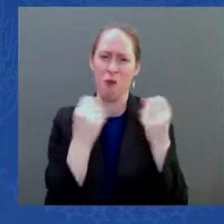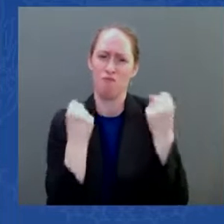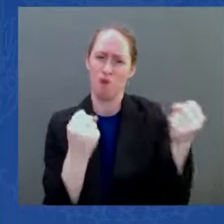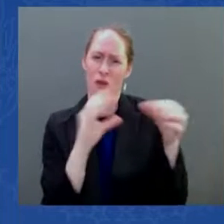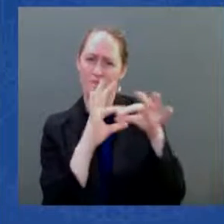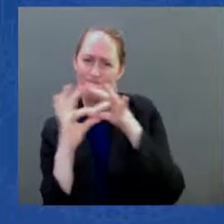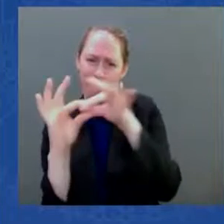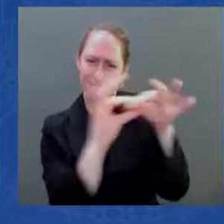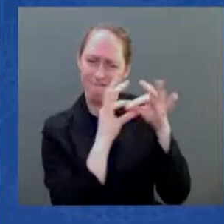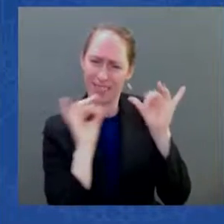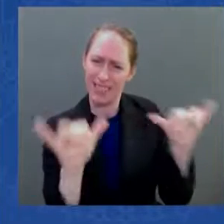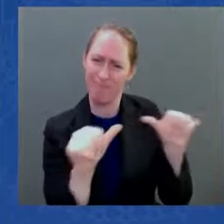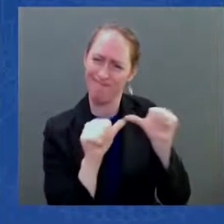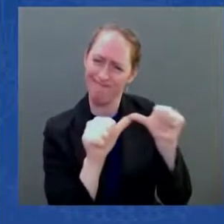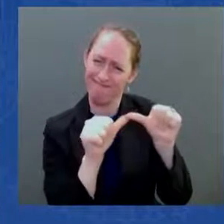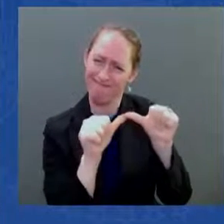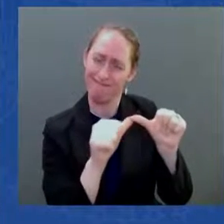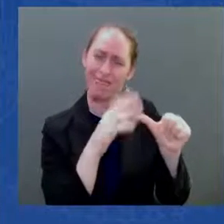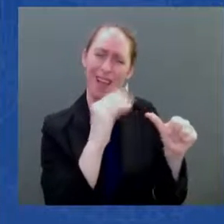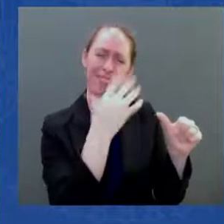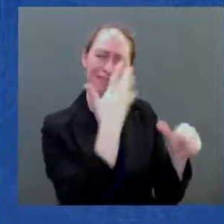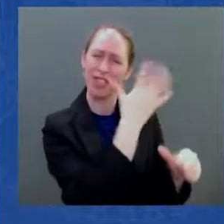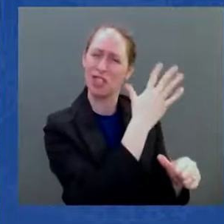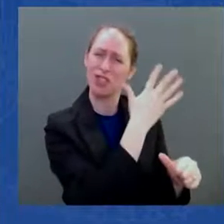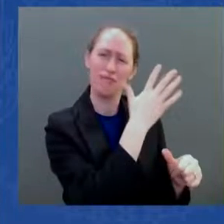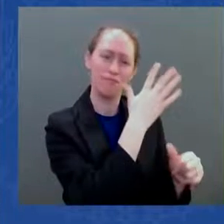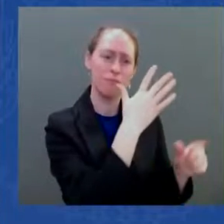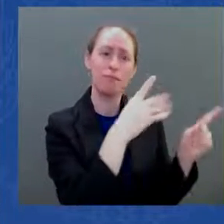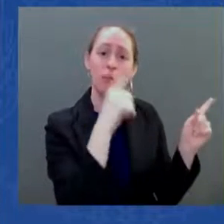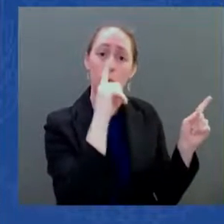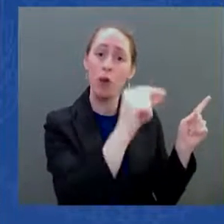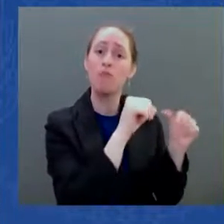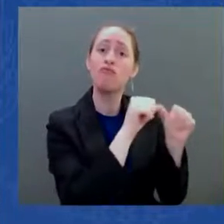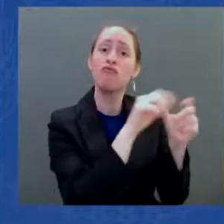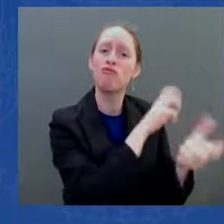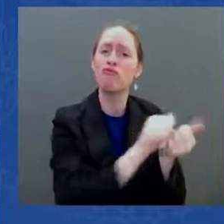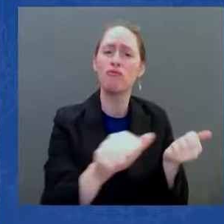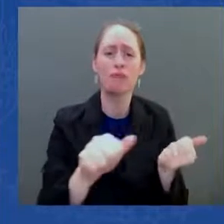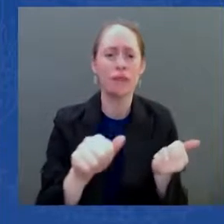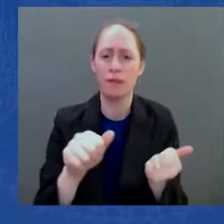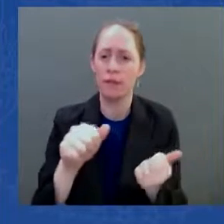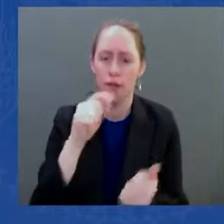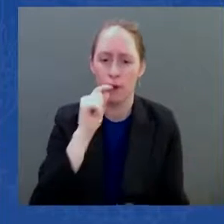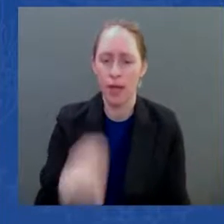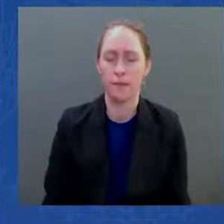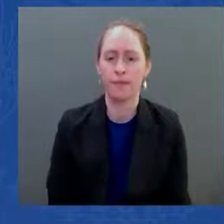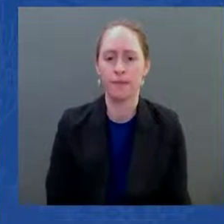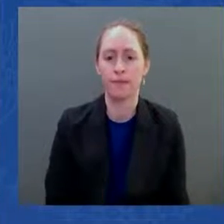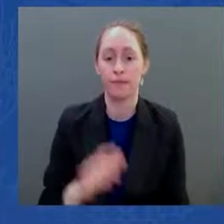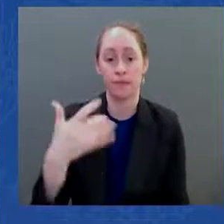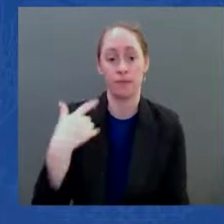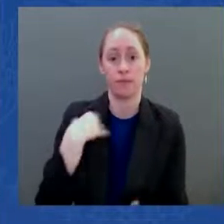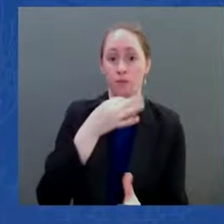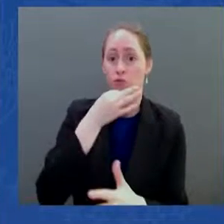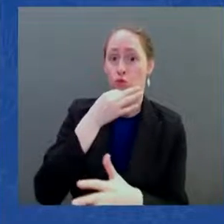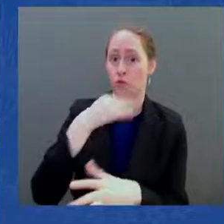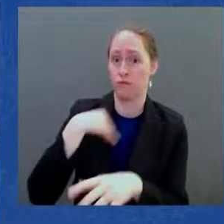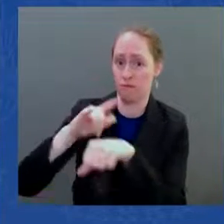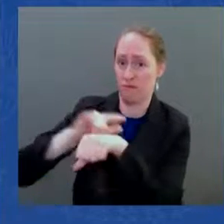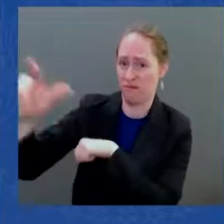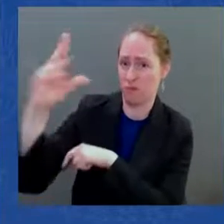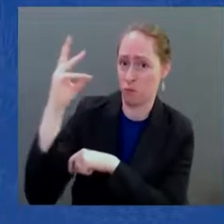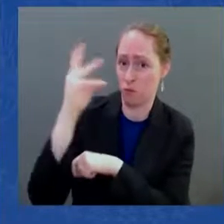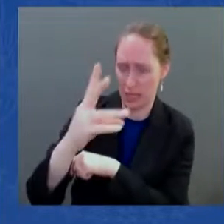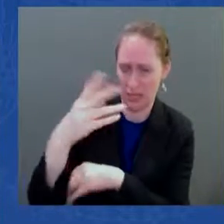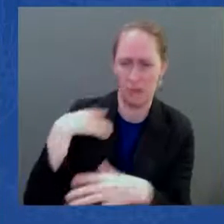Before I head out to the West Coast, I want to quickly update the American people on the latest steps we're taking to support the people